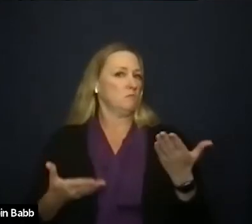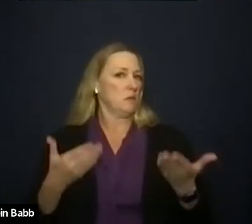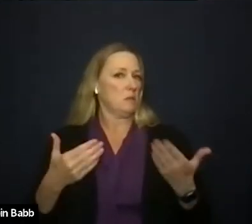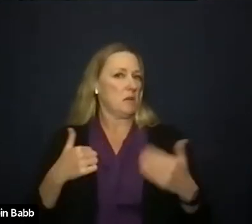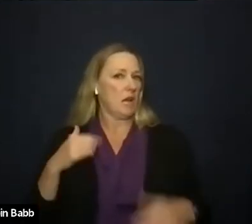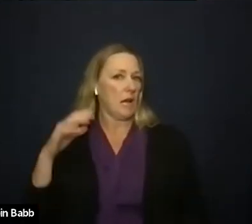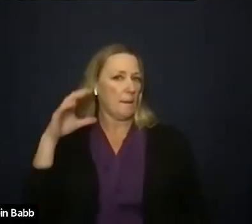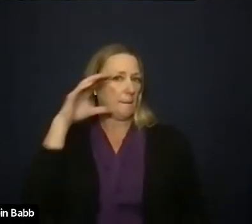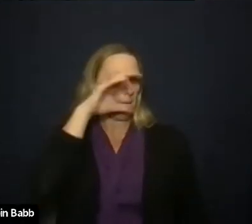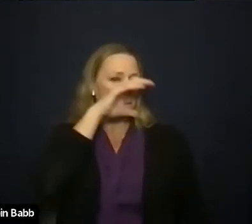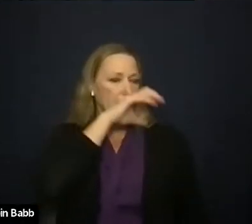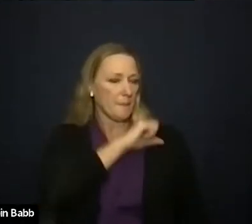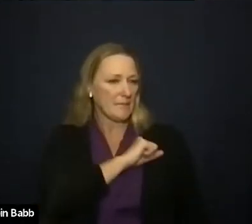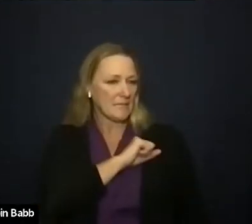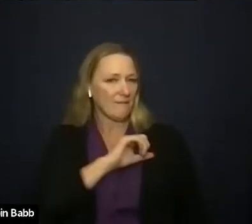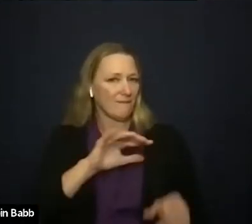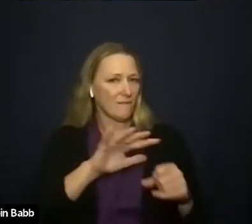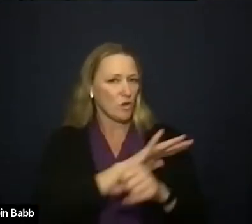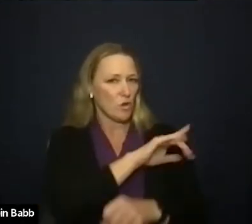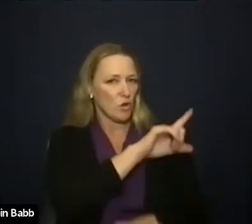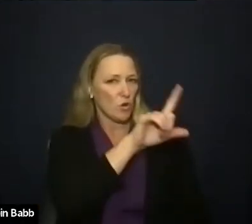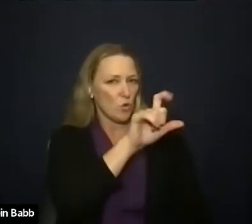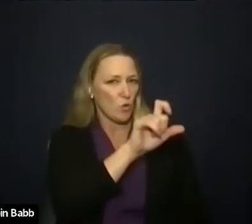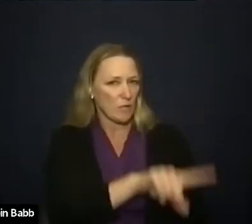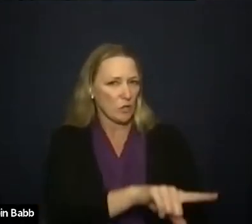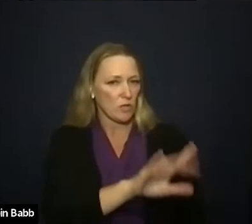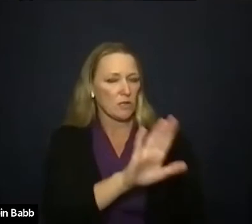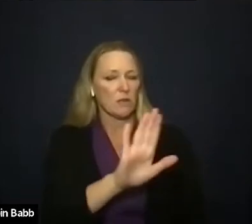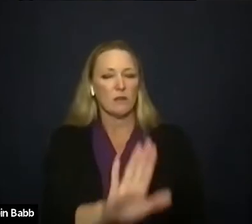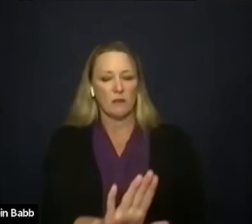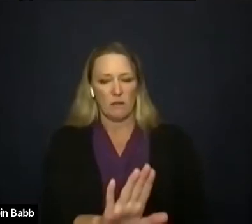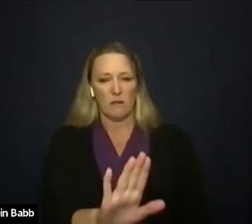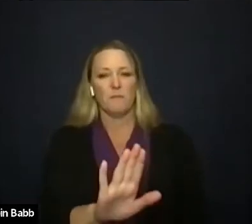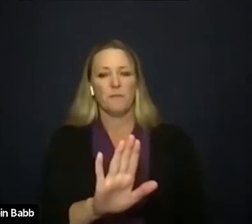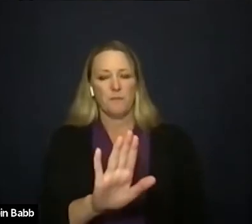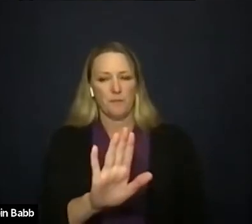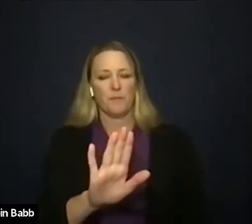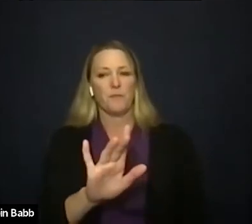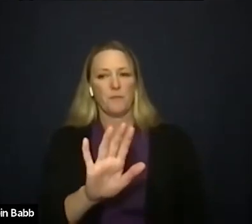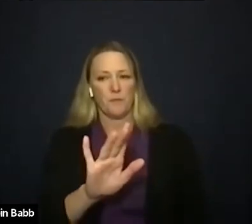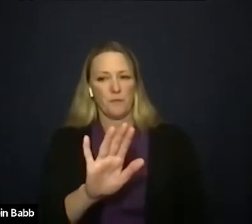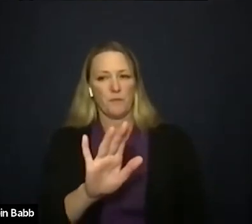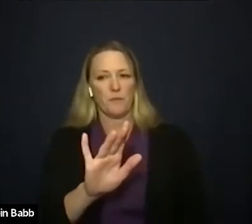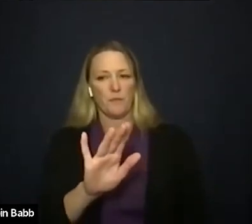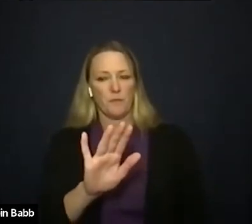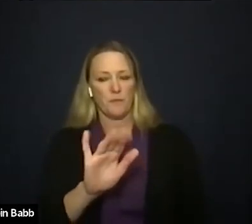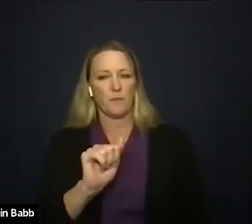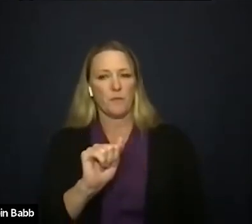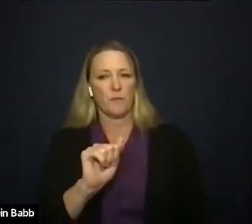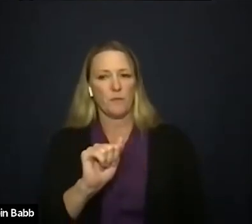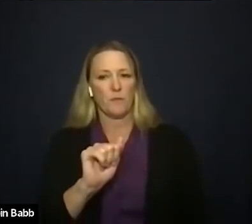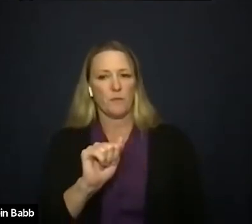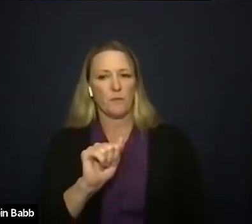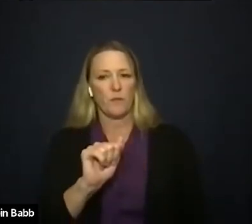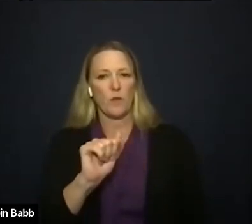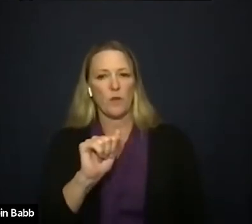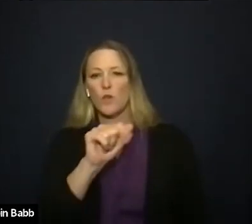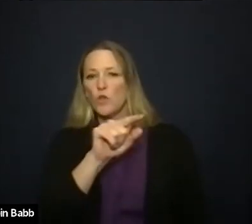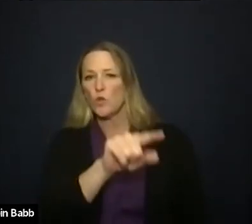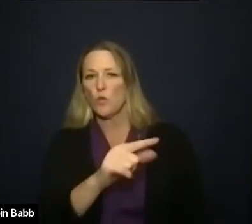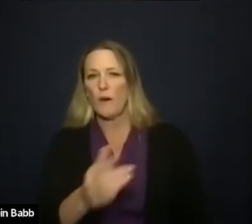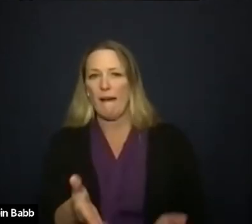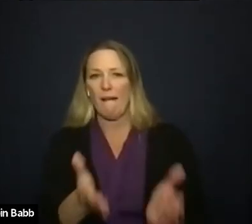ms munoz's question to the extent that you were asking whether or